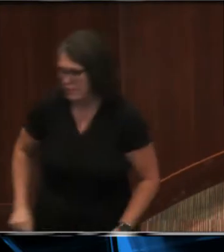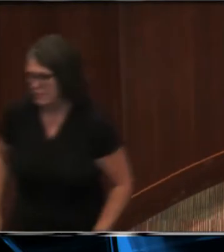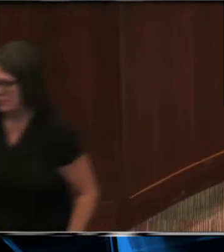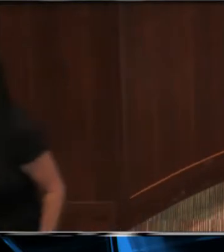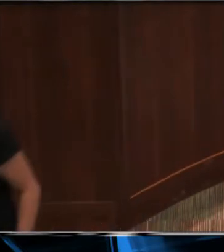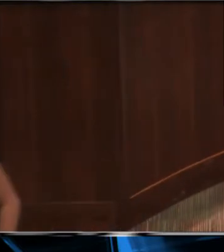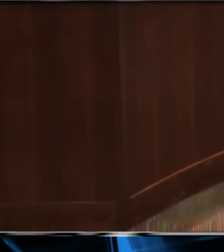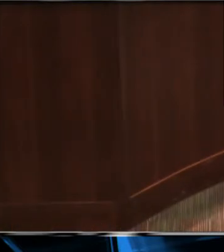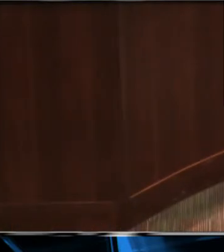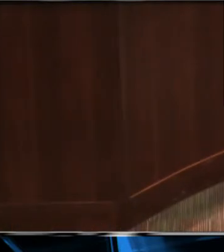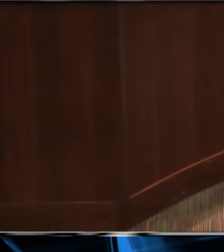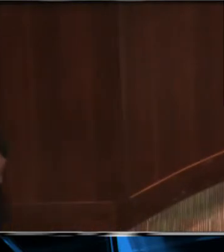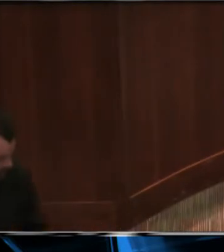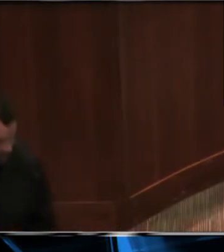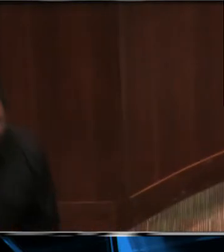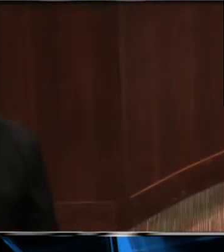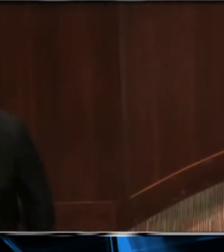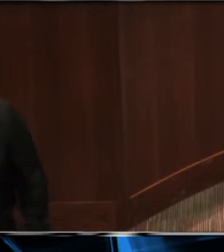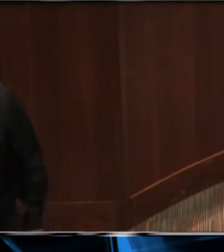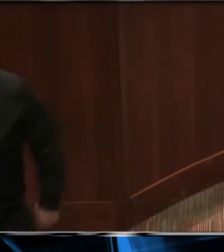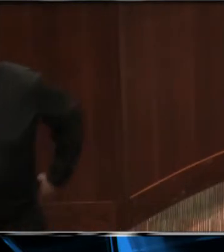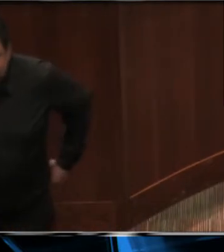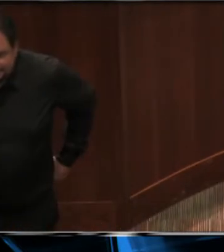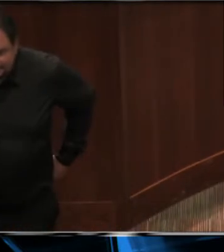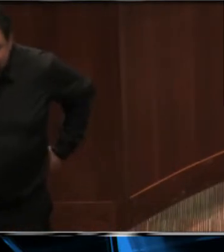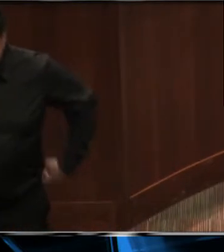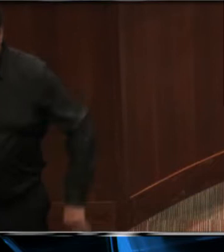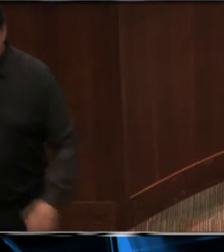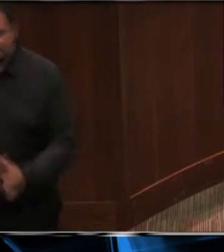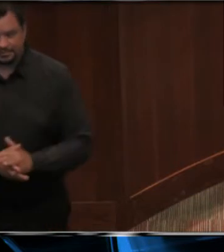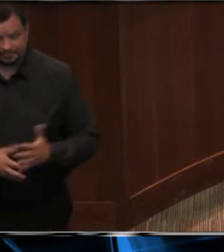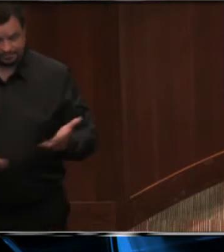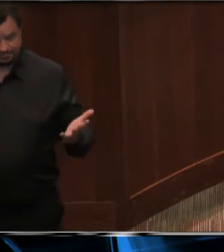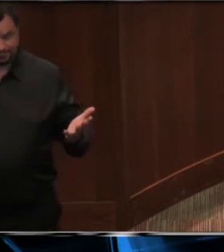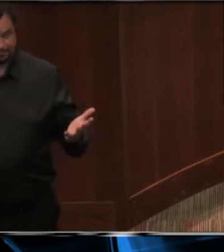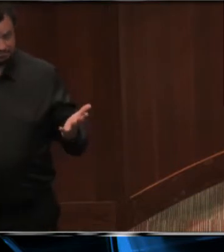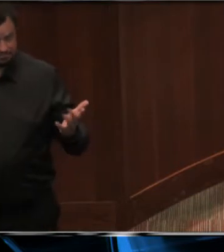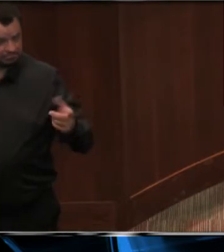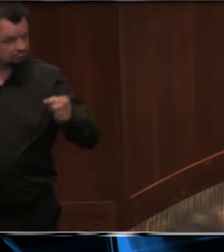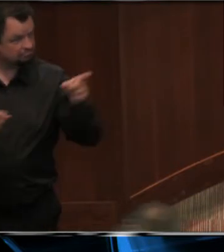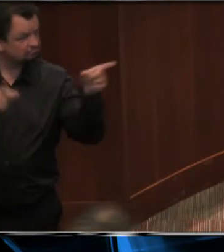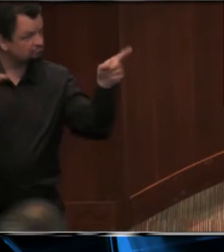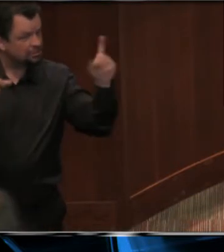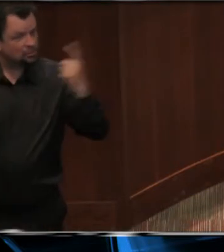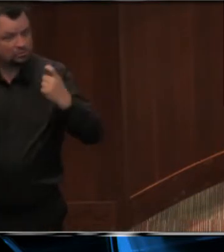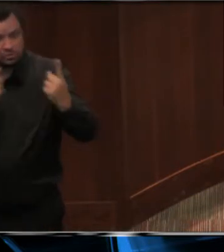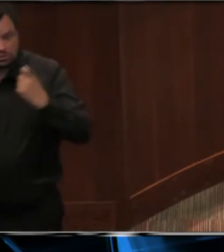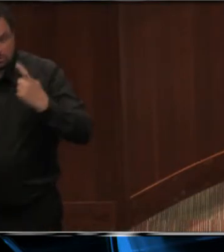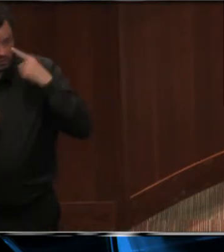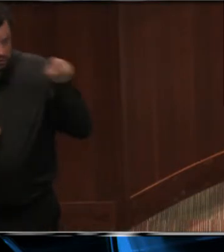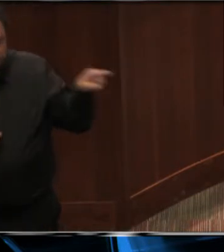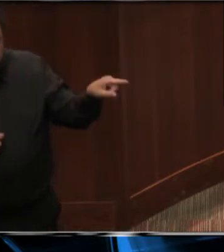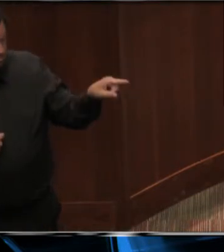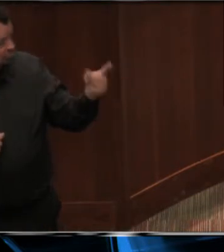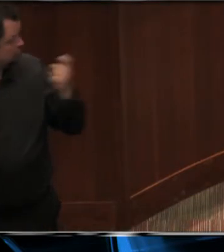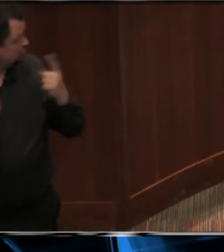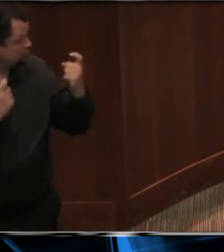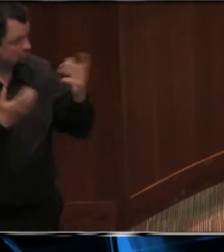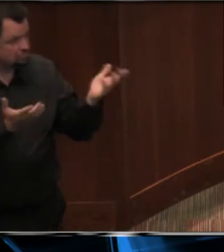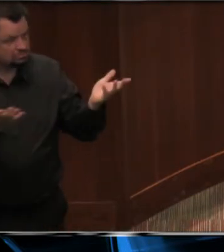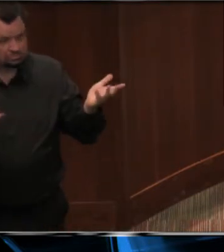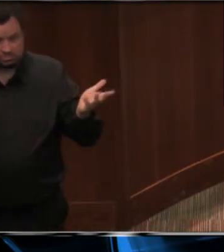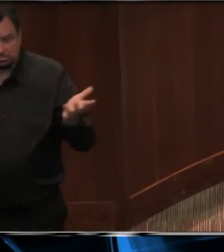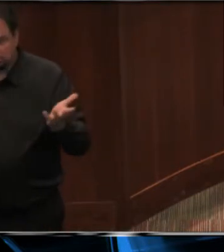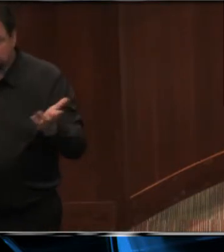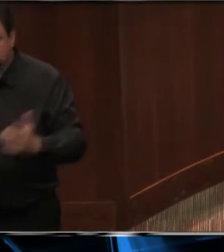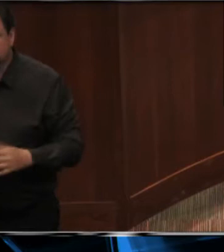Yes. Any other questions for Dr. Johnson? Dr. Yes, go Turbush, I have one, thank you. I believe it's important